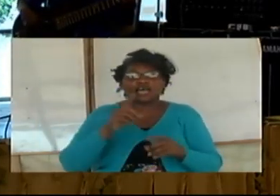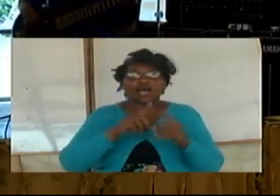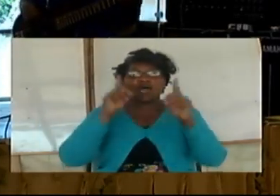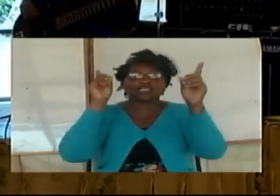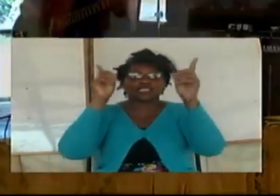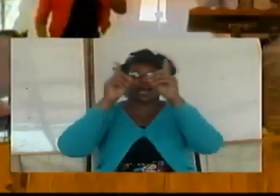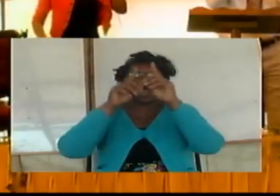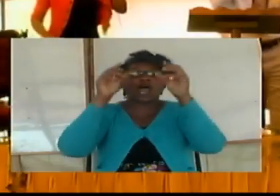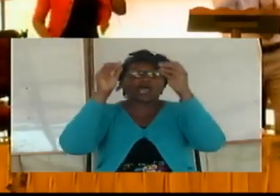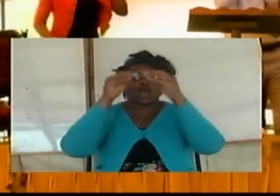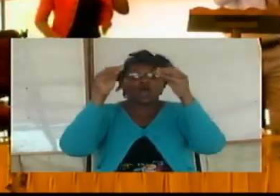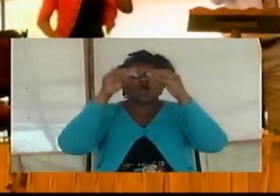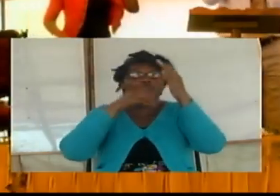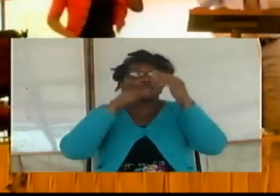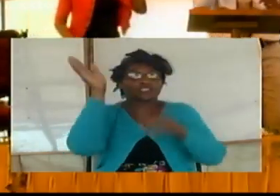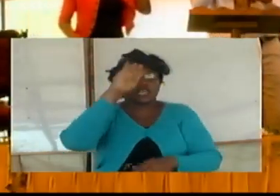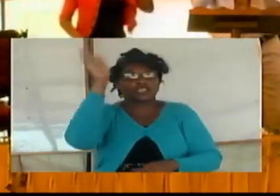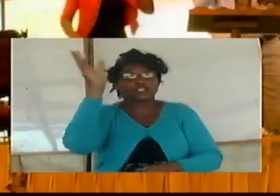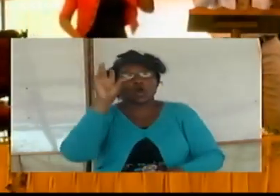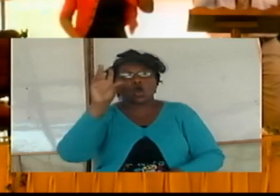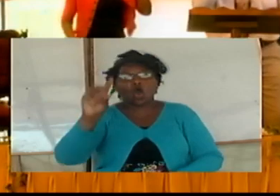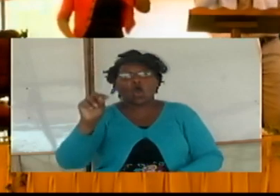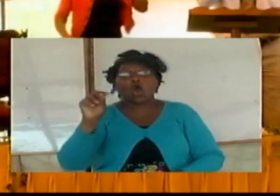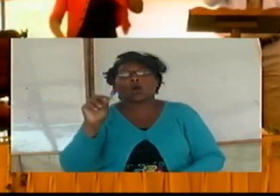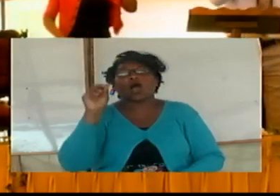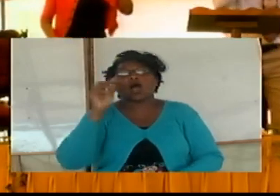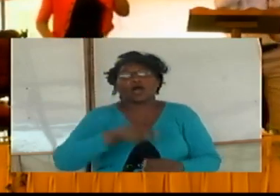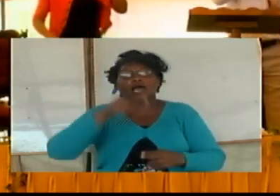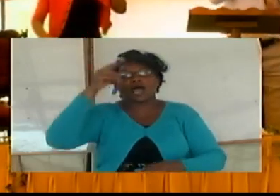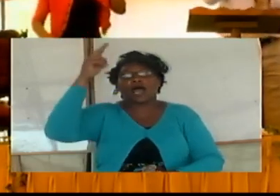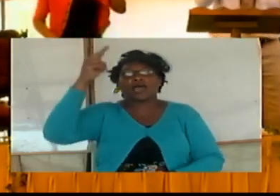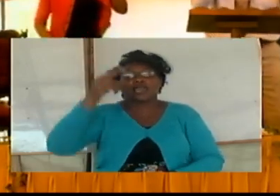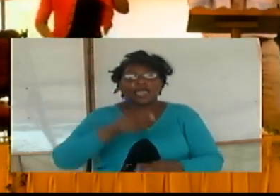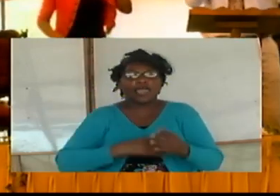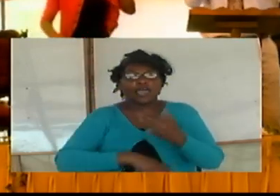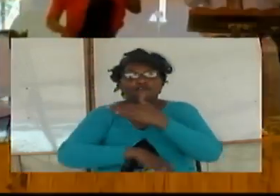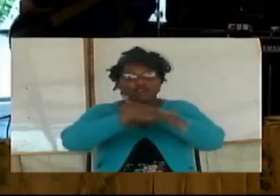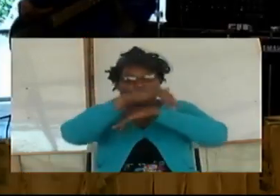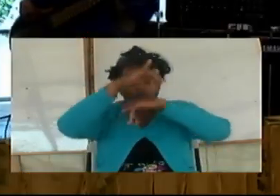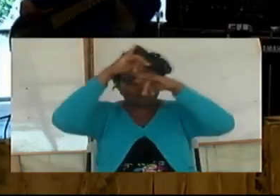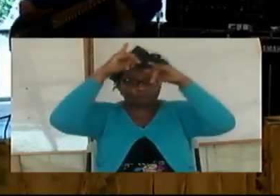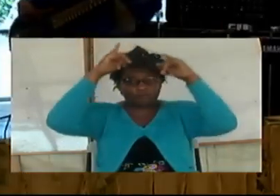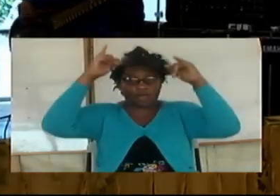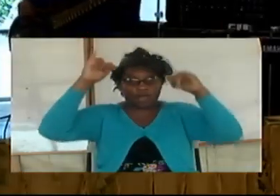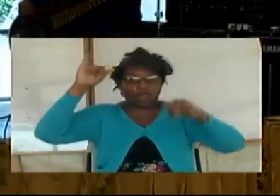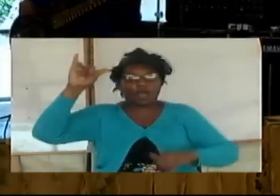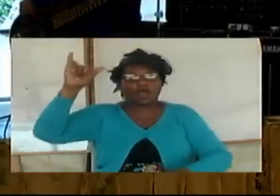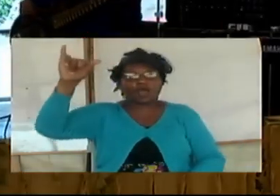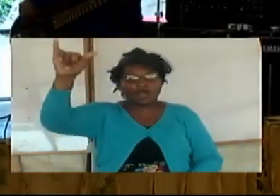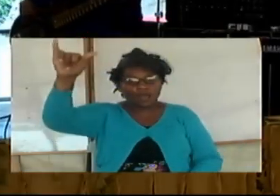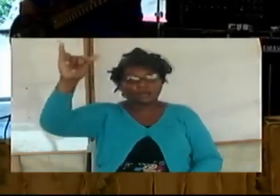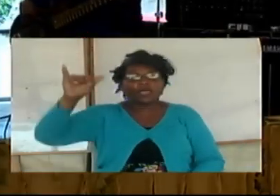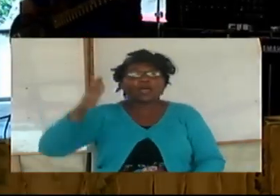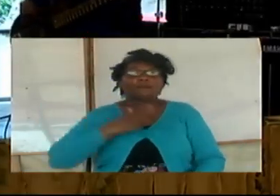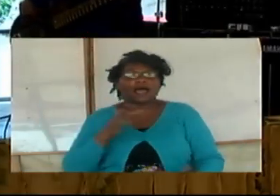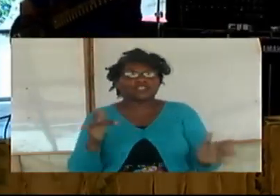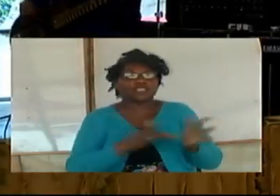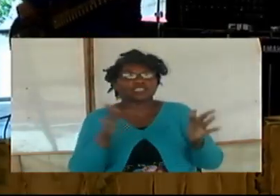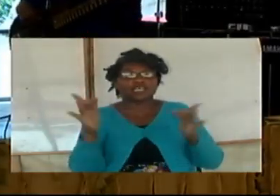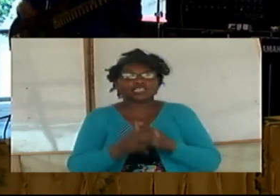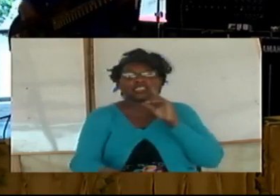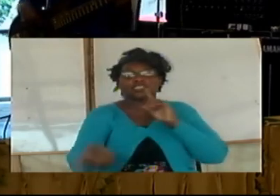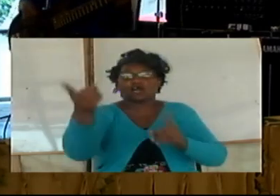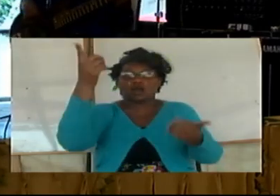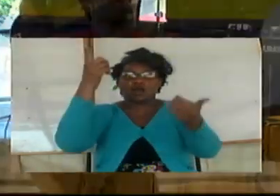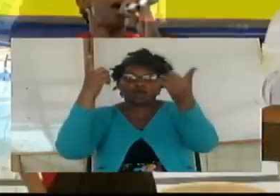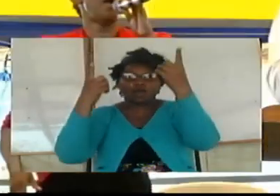in the sky, going where no one died, heaven won. One more time,